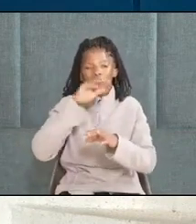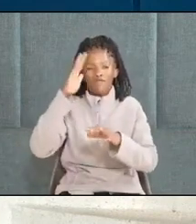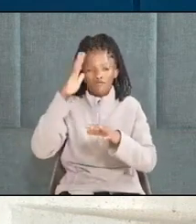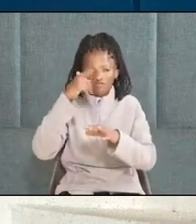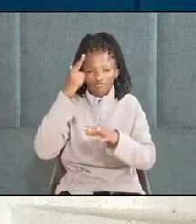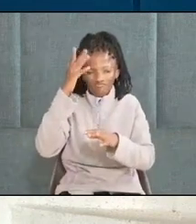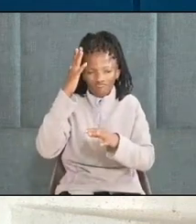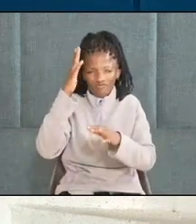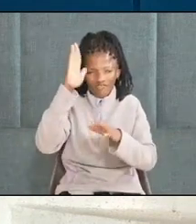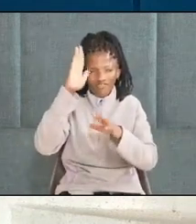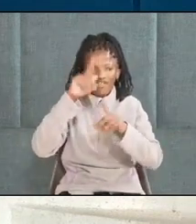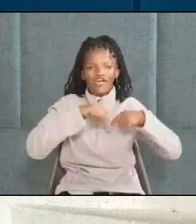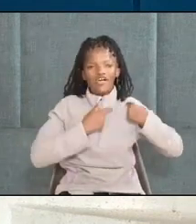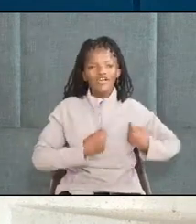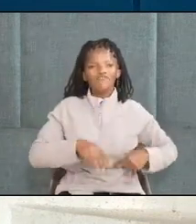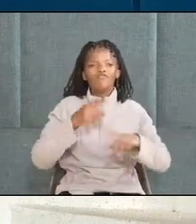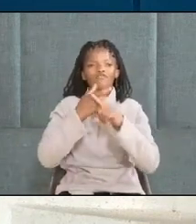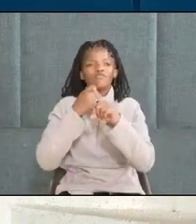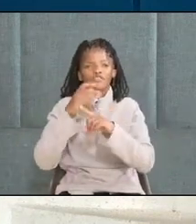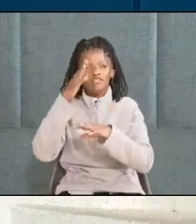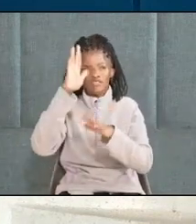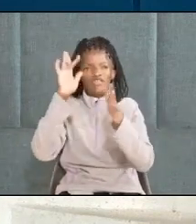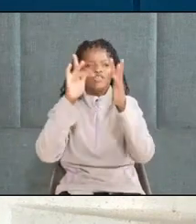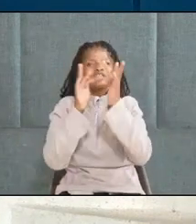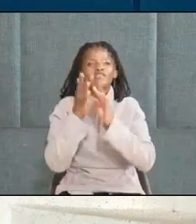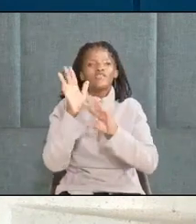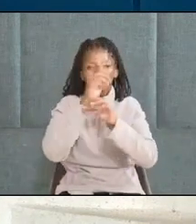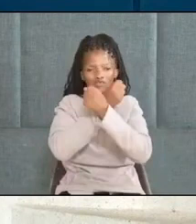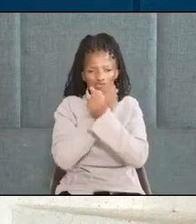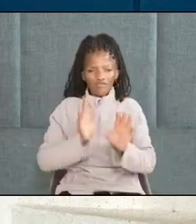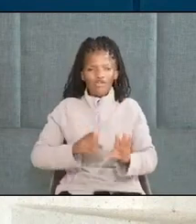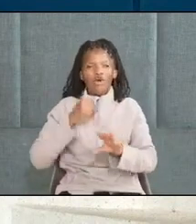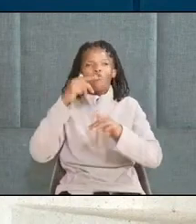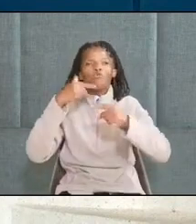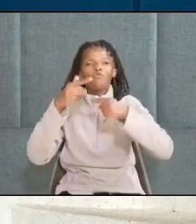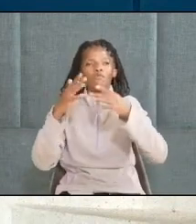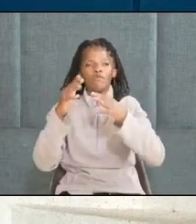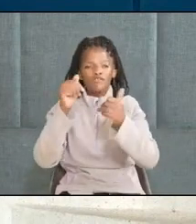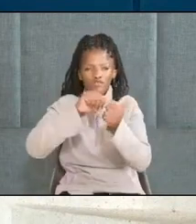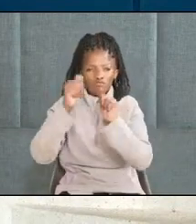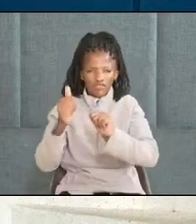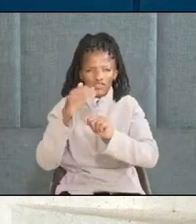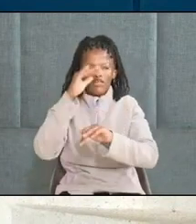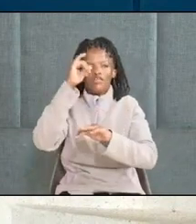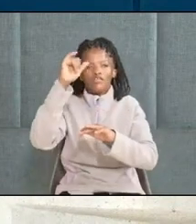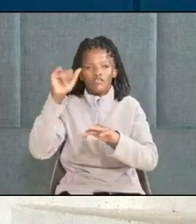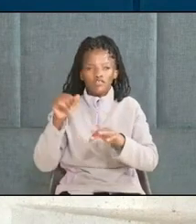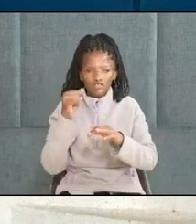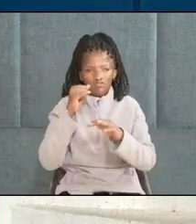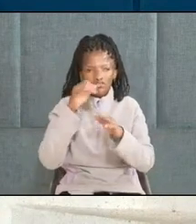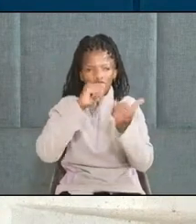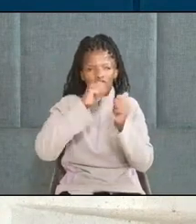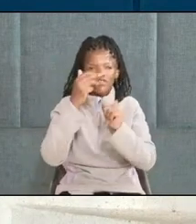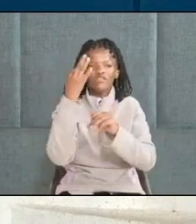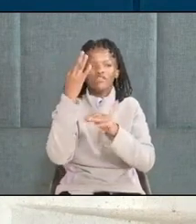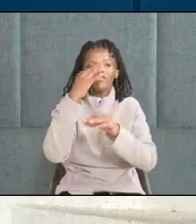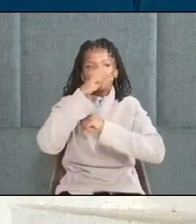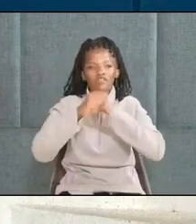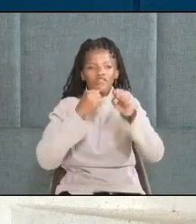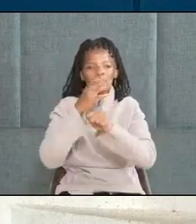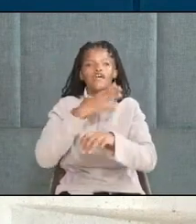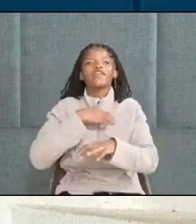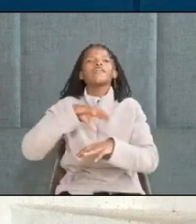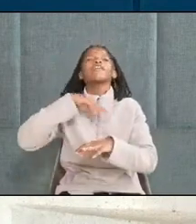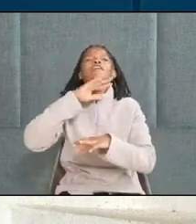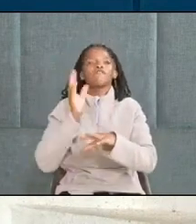heart. From this man's seed came Jesus our Savior, who got baptized by John the Baptist, ministered for 3 years, and died for